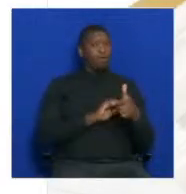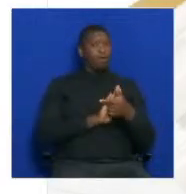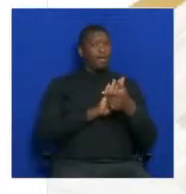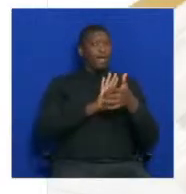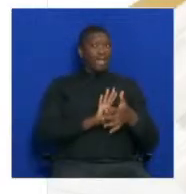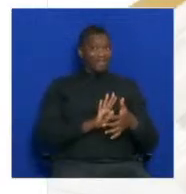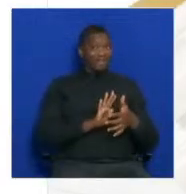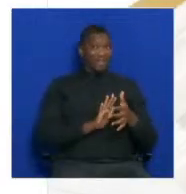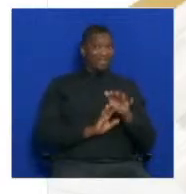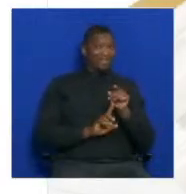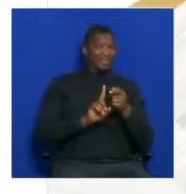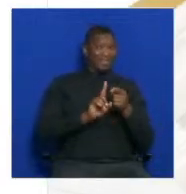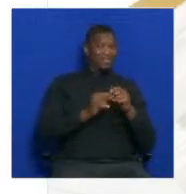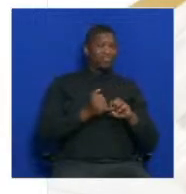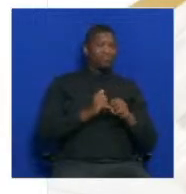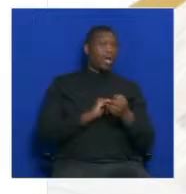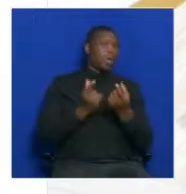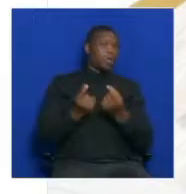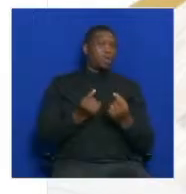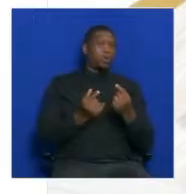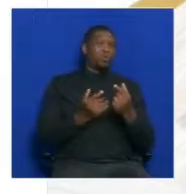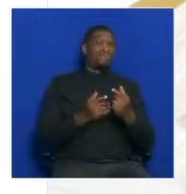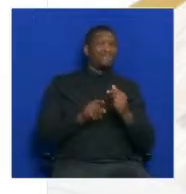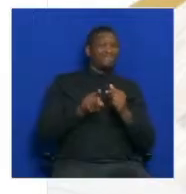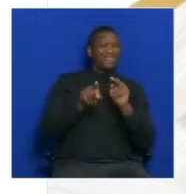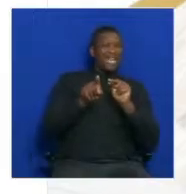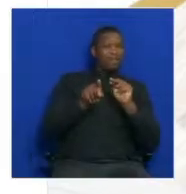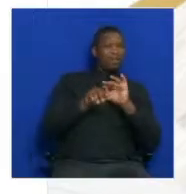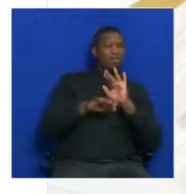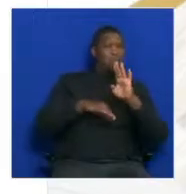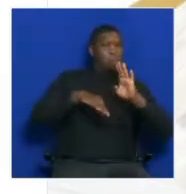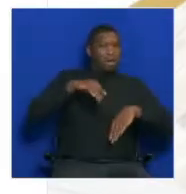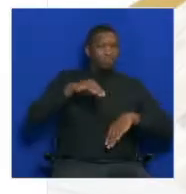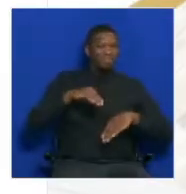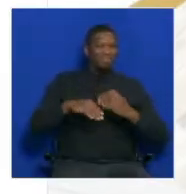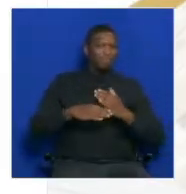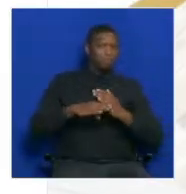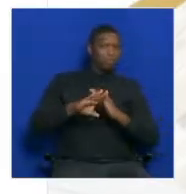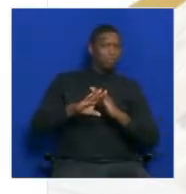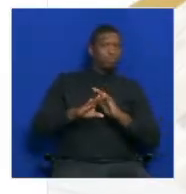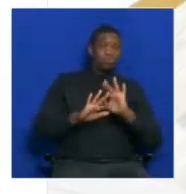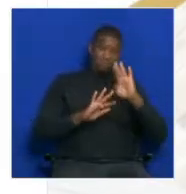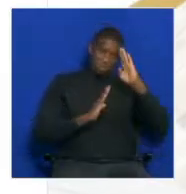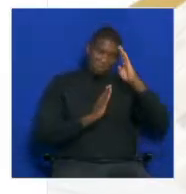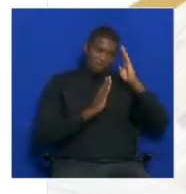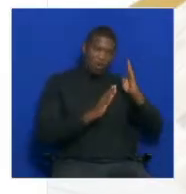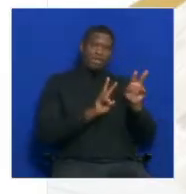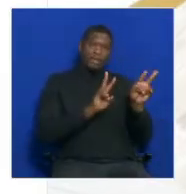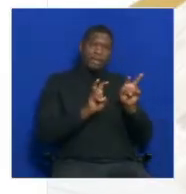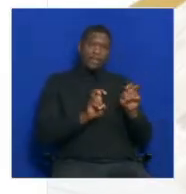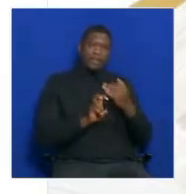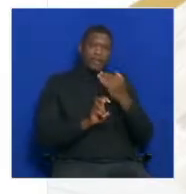the question of Mr. Nkabinde and focus on the matters involving the police generals